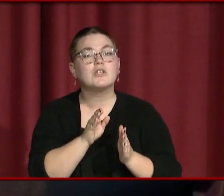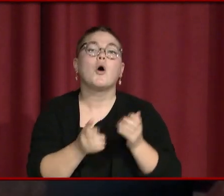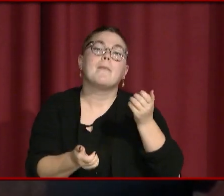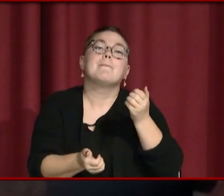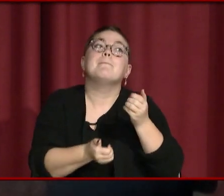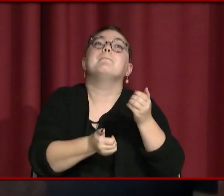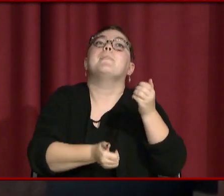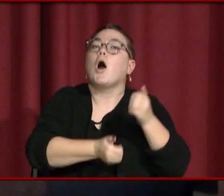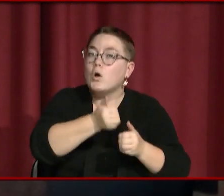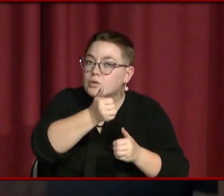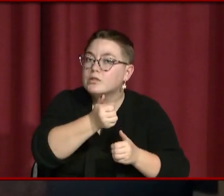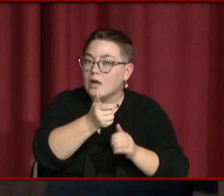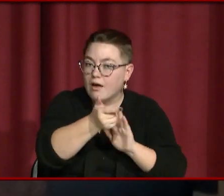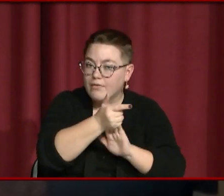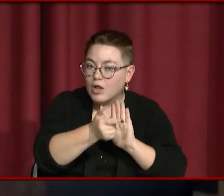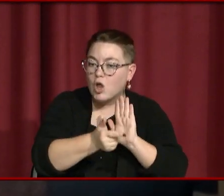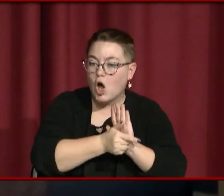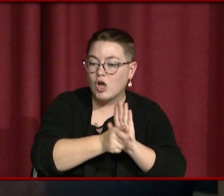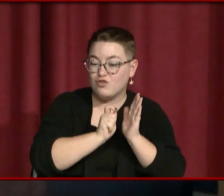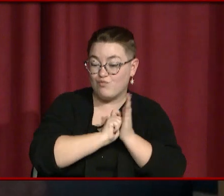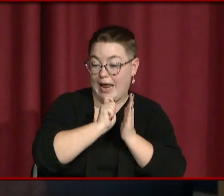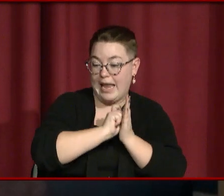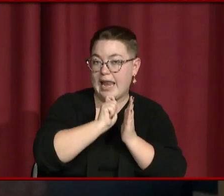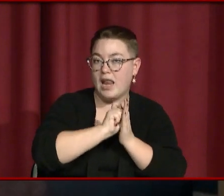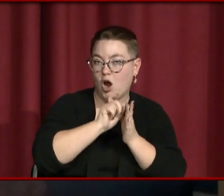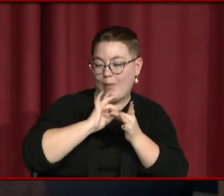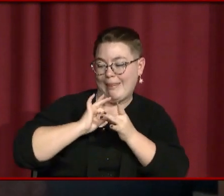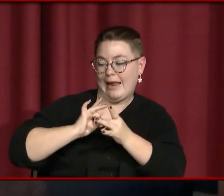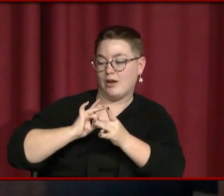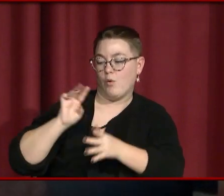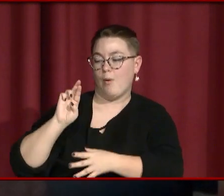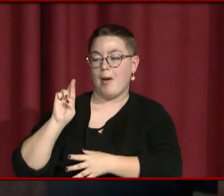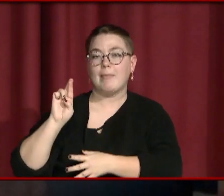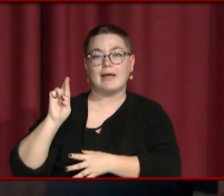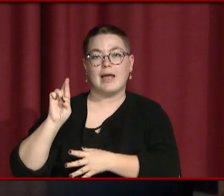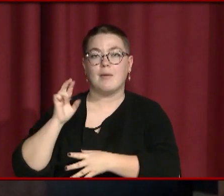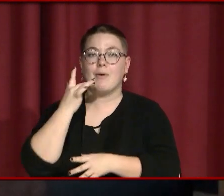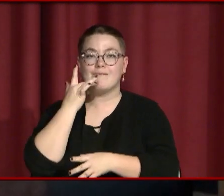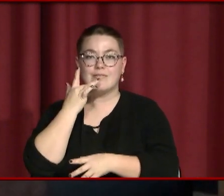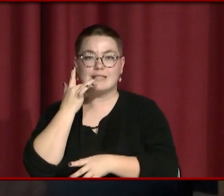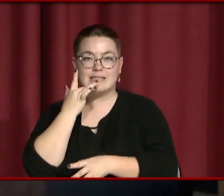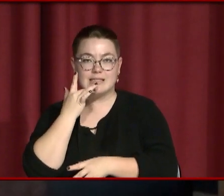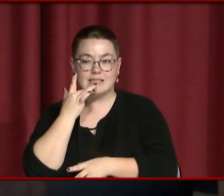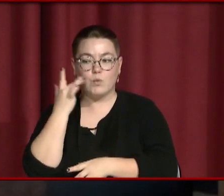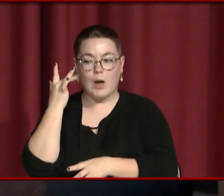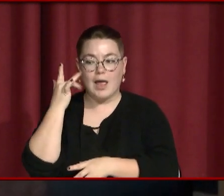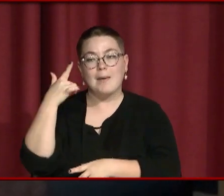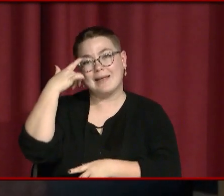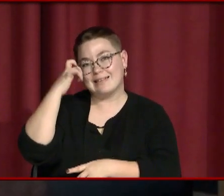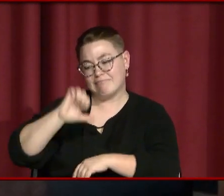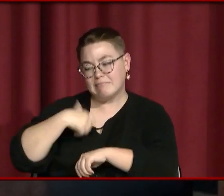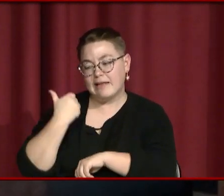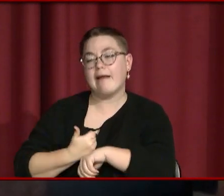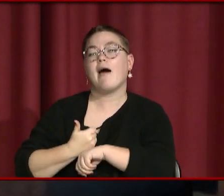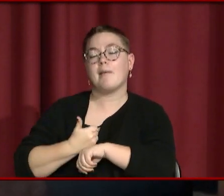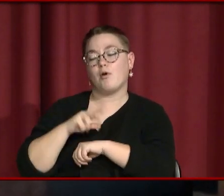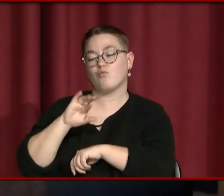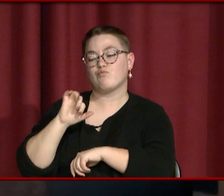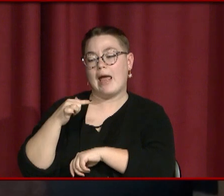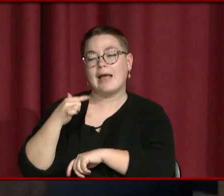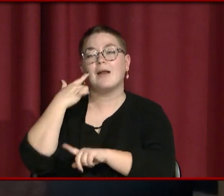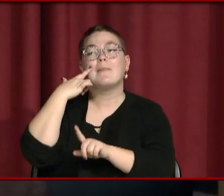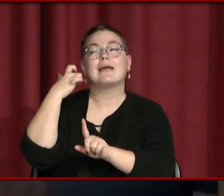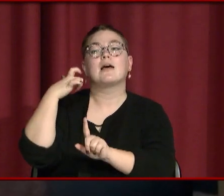supermajority. And that's because of that rigging. It's because they are guaranteed to win those seats, no matter what